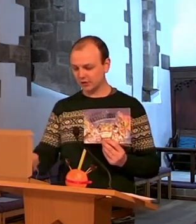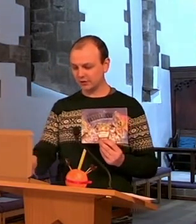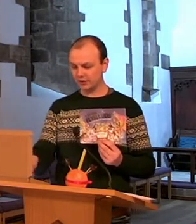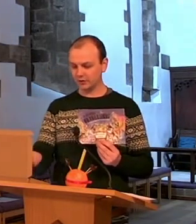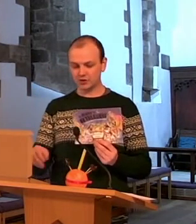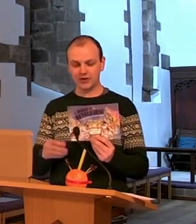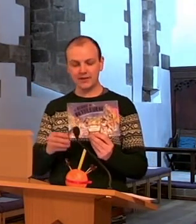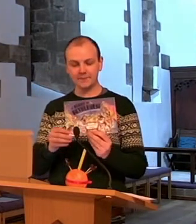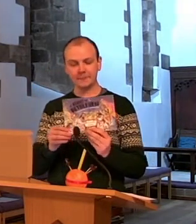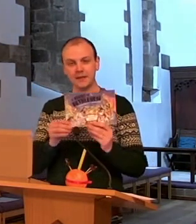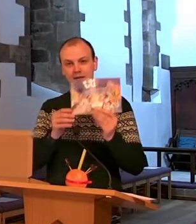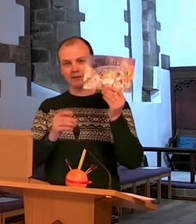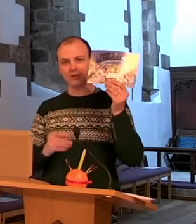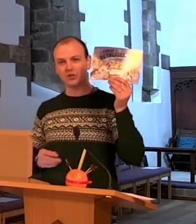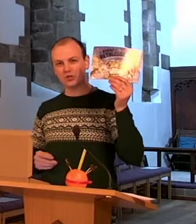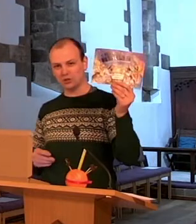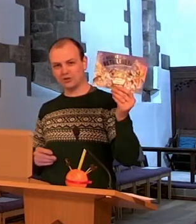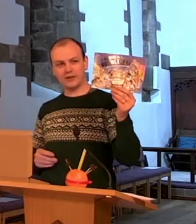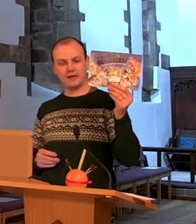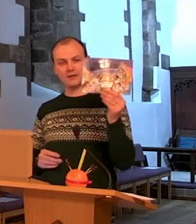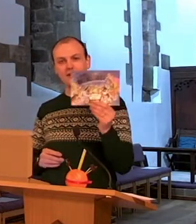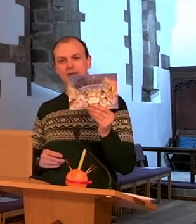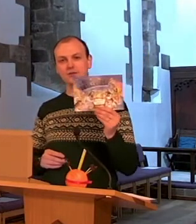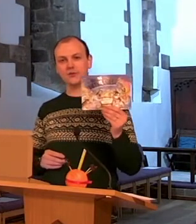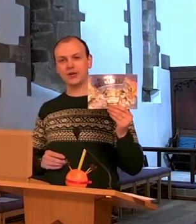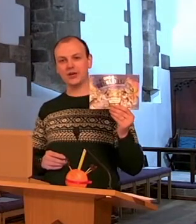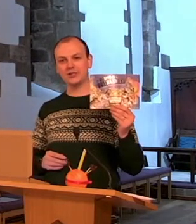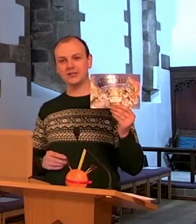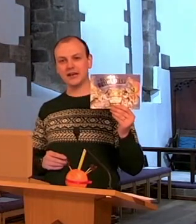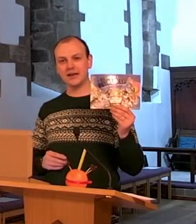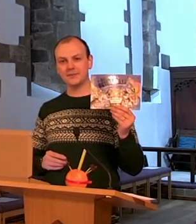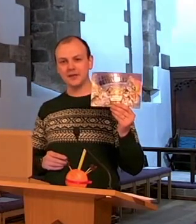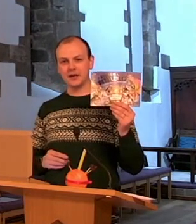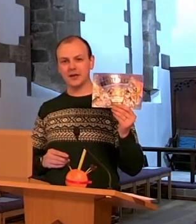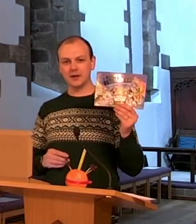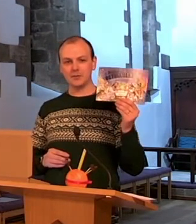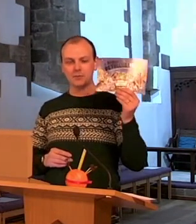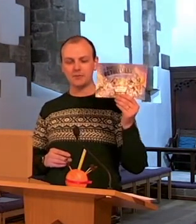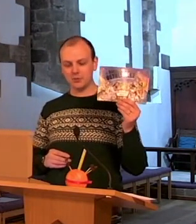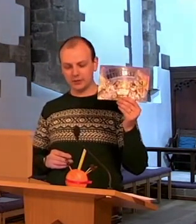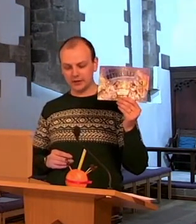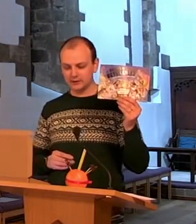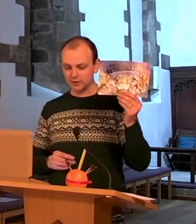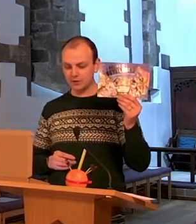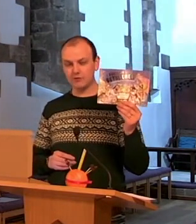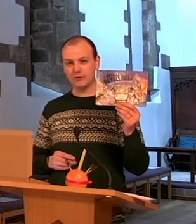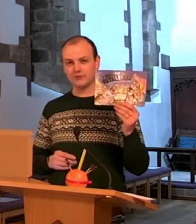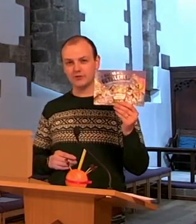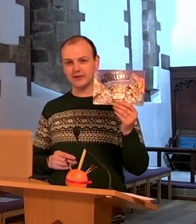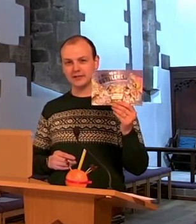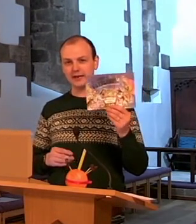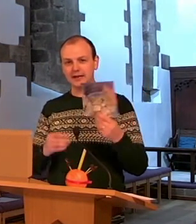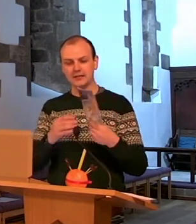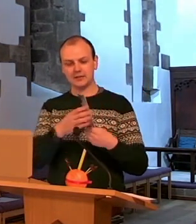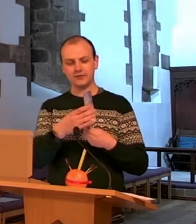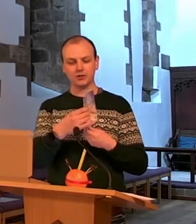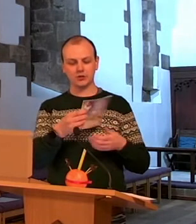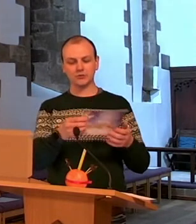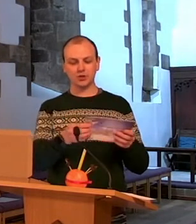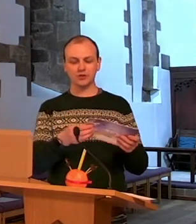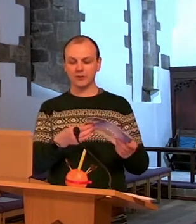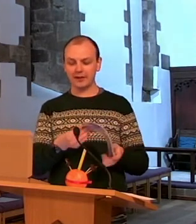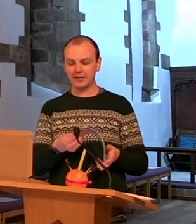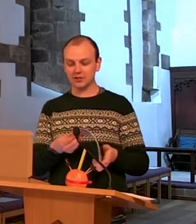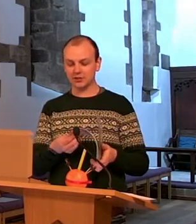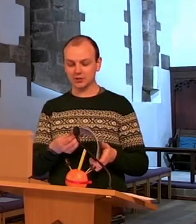your tree. The story that we heard today, maybe you would like to read through that again. It's even got